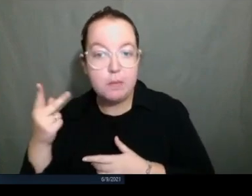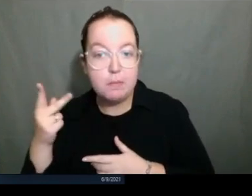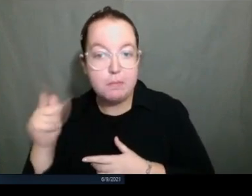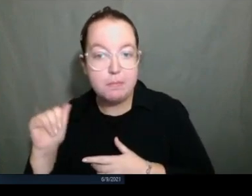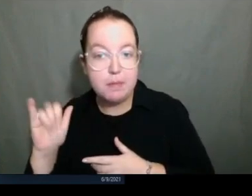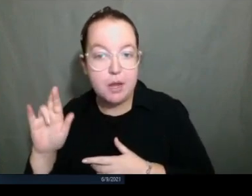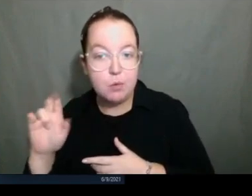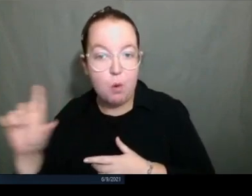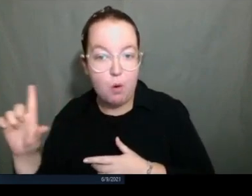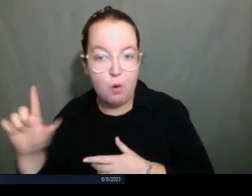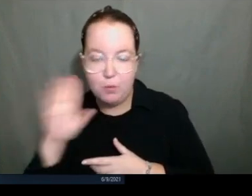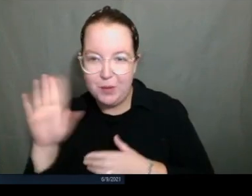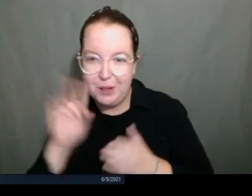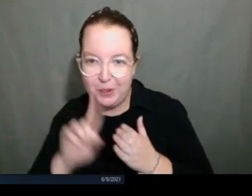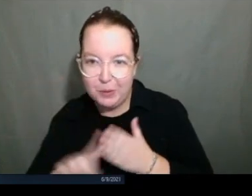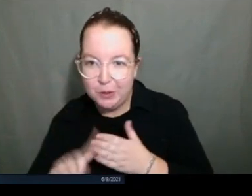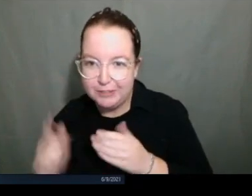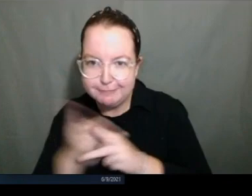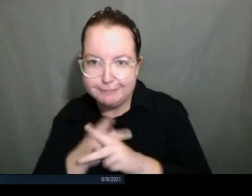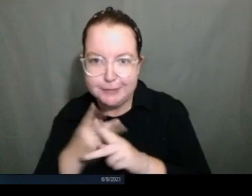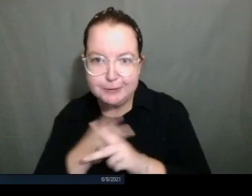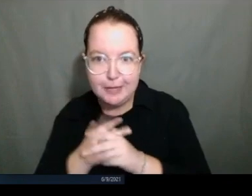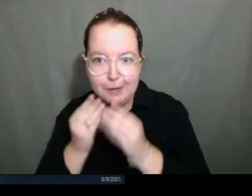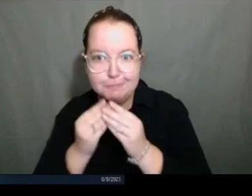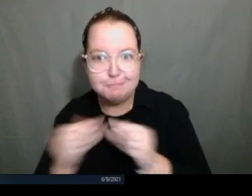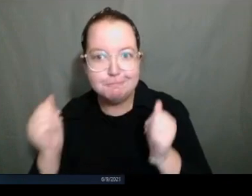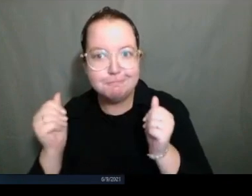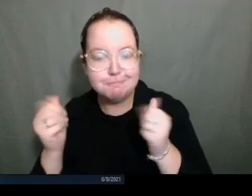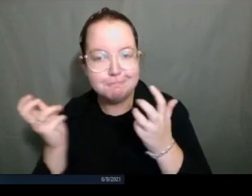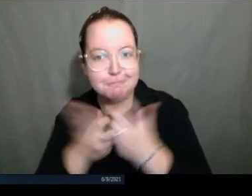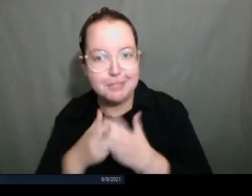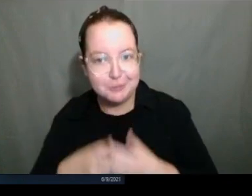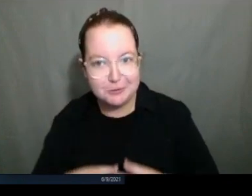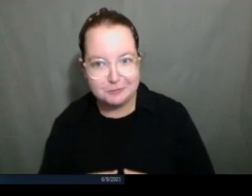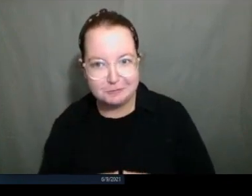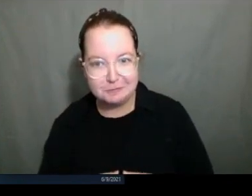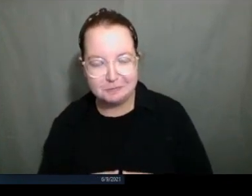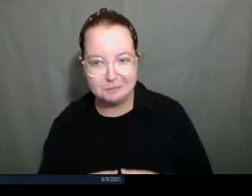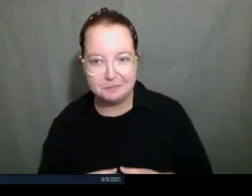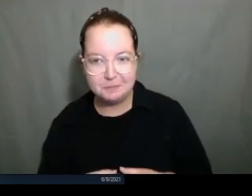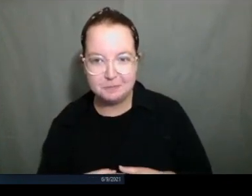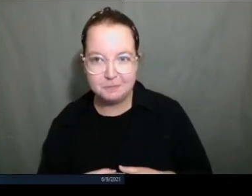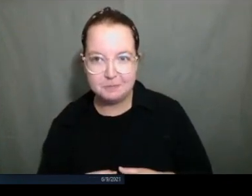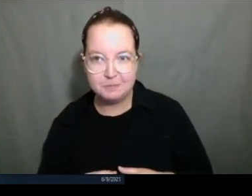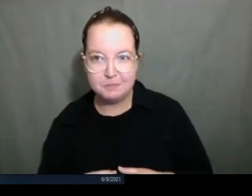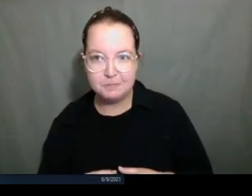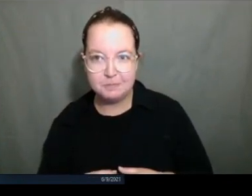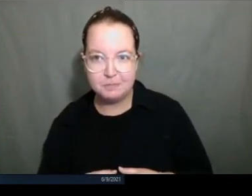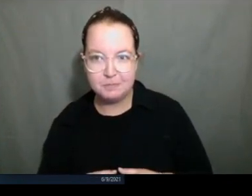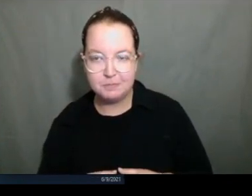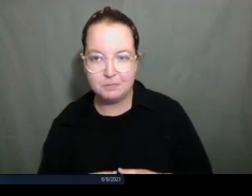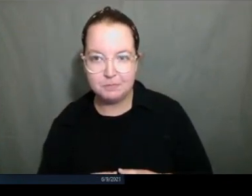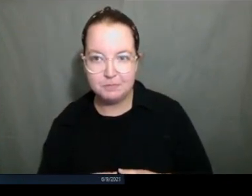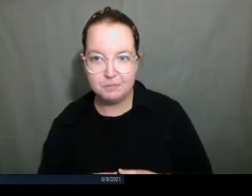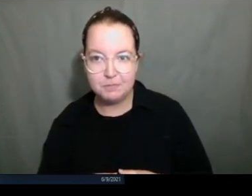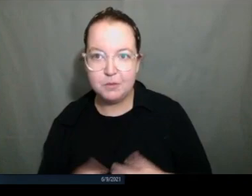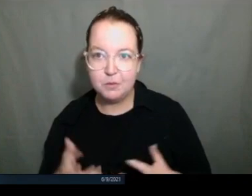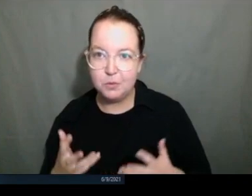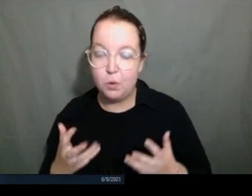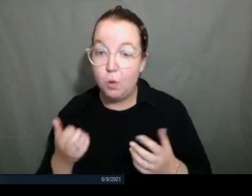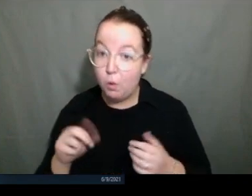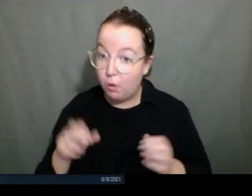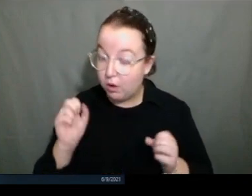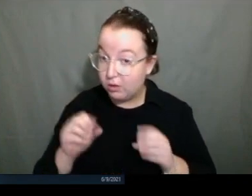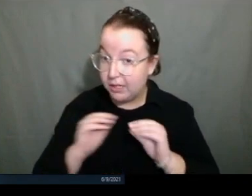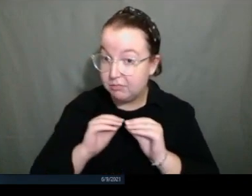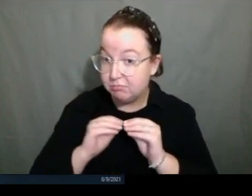that we can all look into it together and make sure it's corrected, or we, provide best practices or FAQs